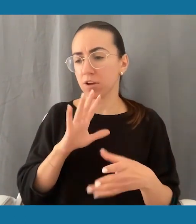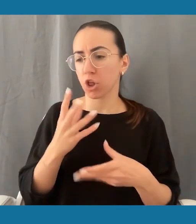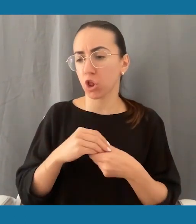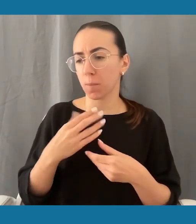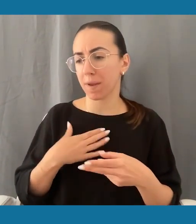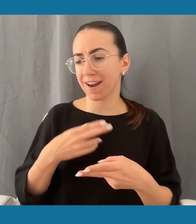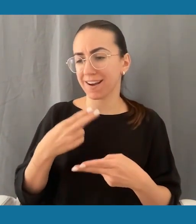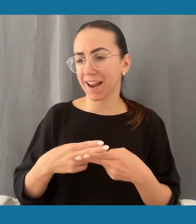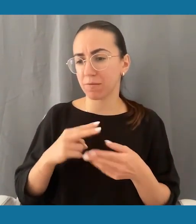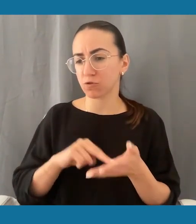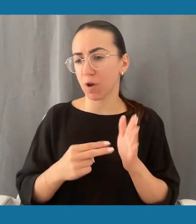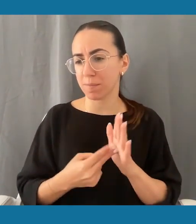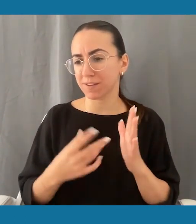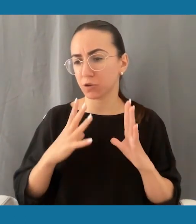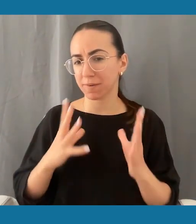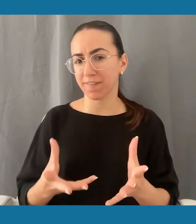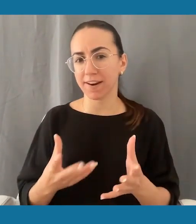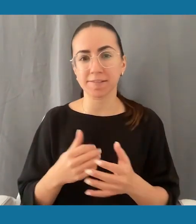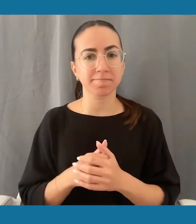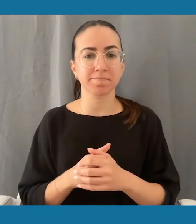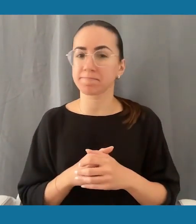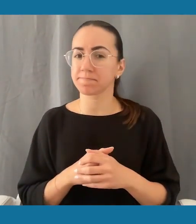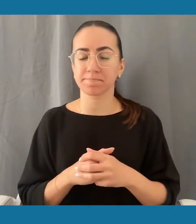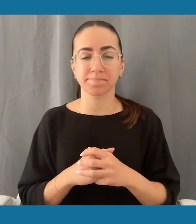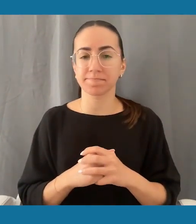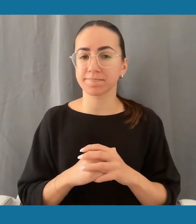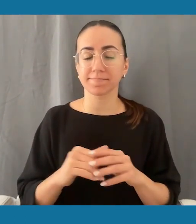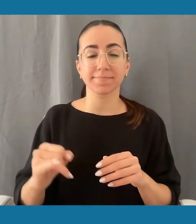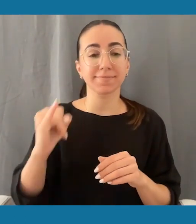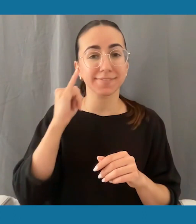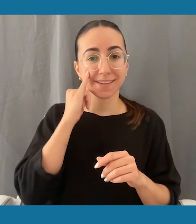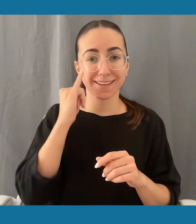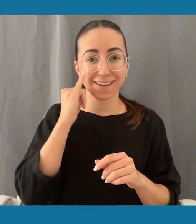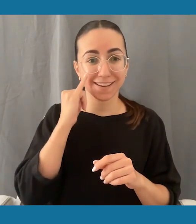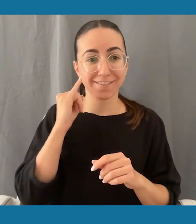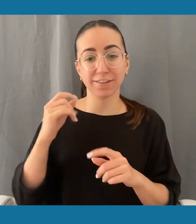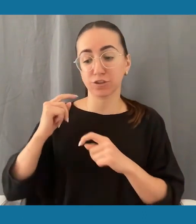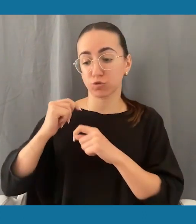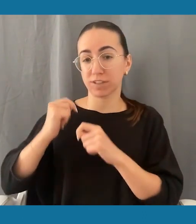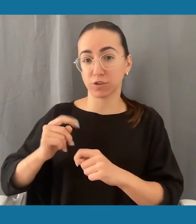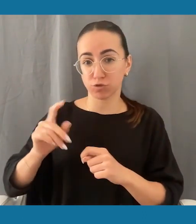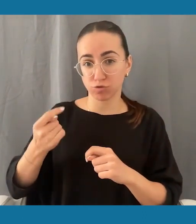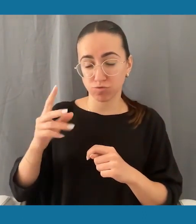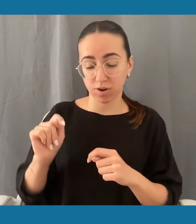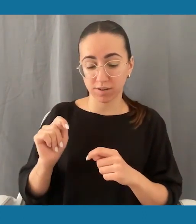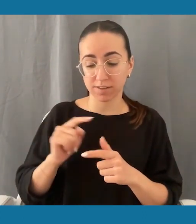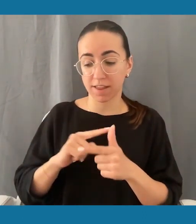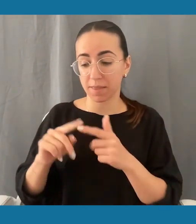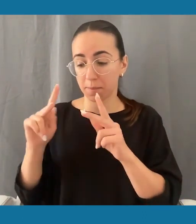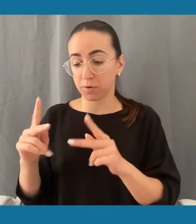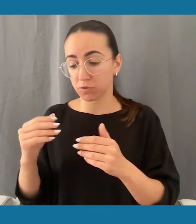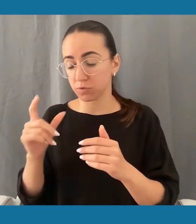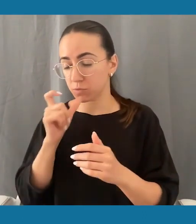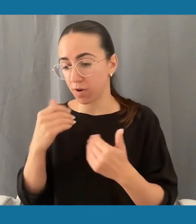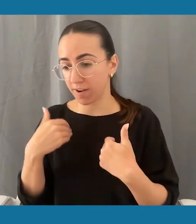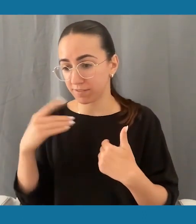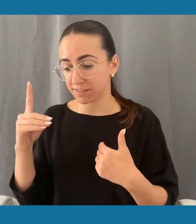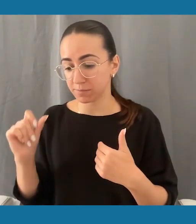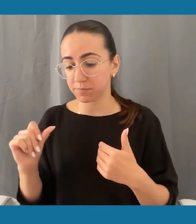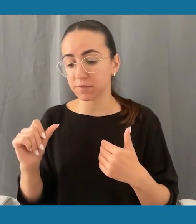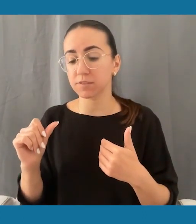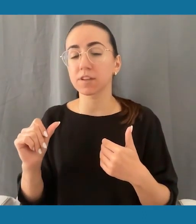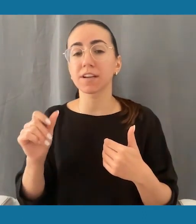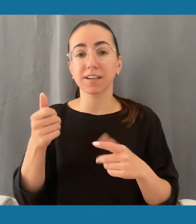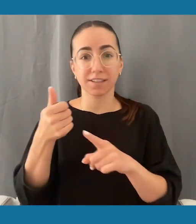disabled, it won't be a countable asset. If it's in a traditional trust and the person with a disability is